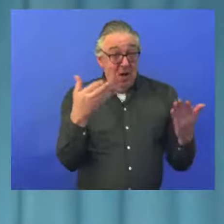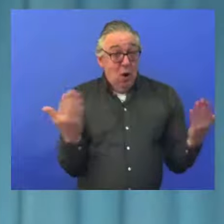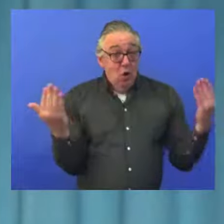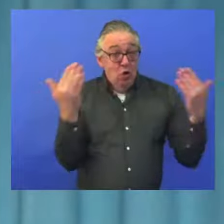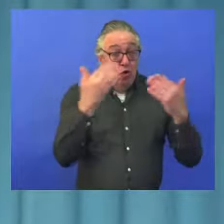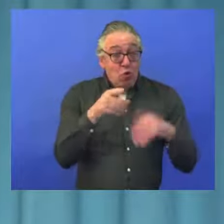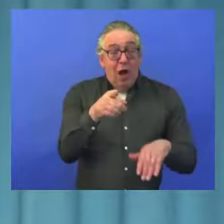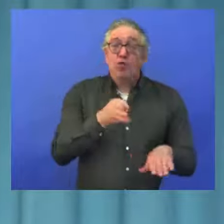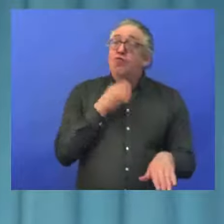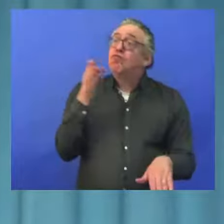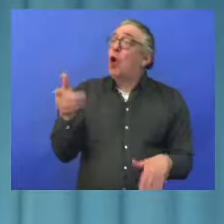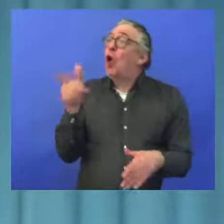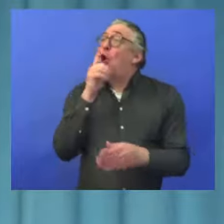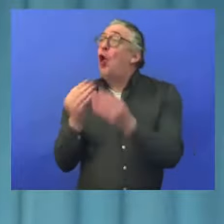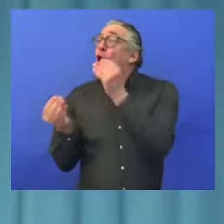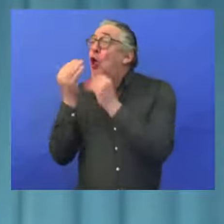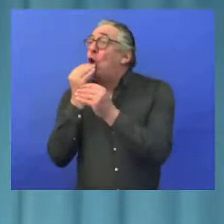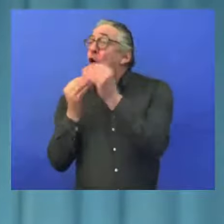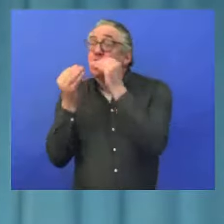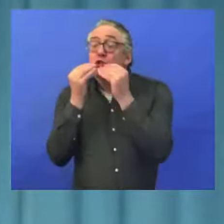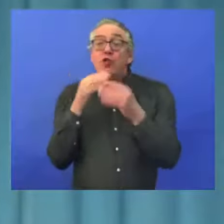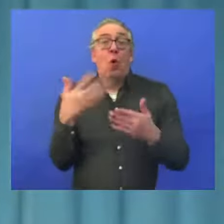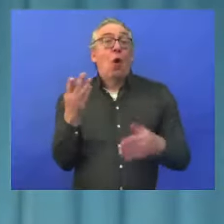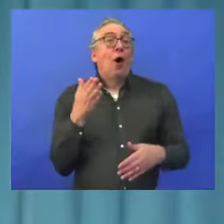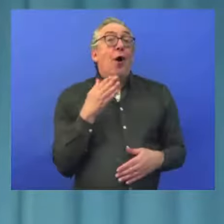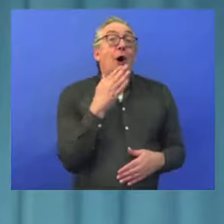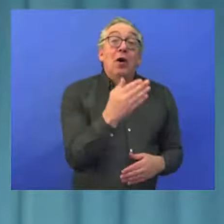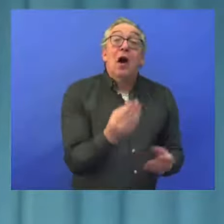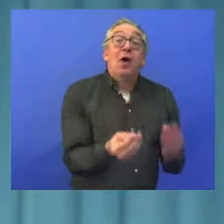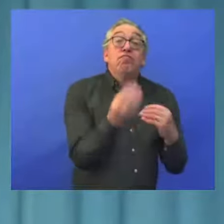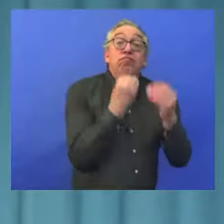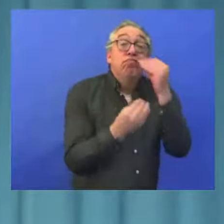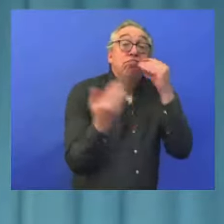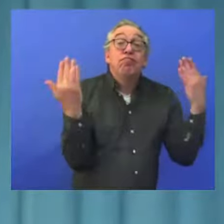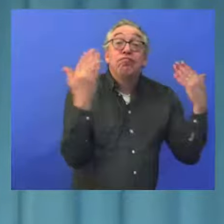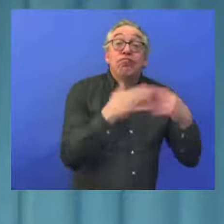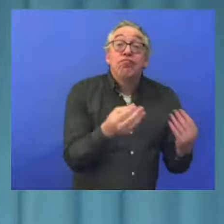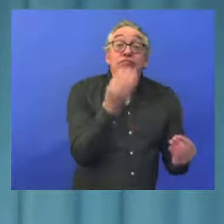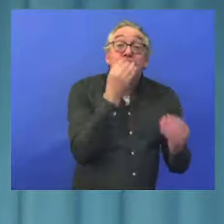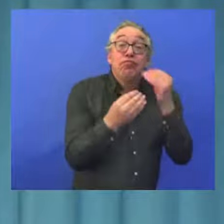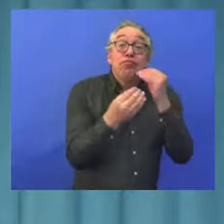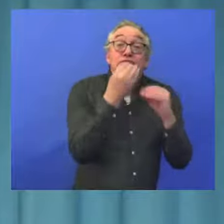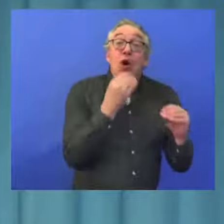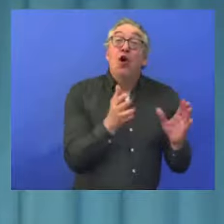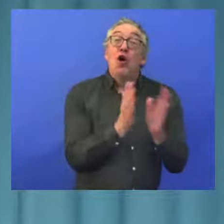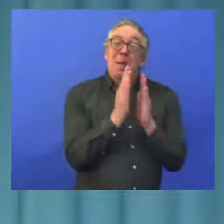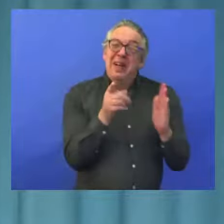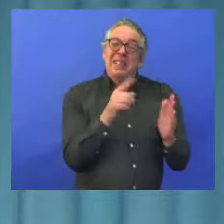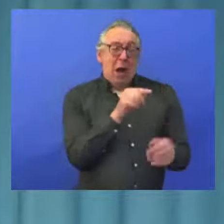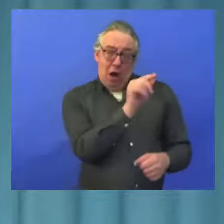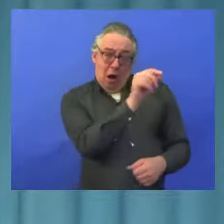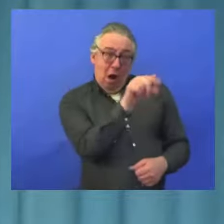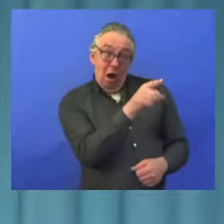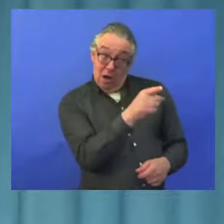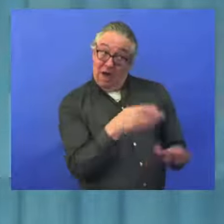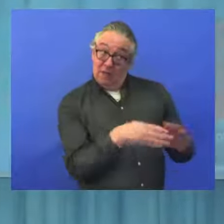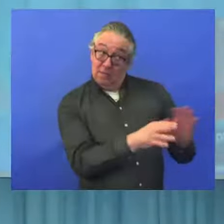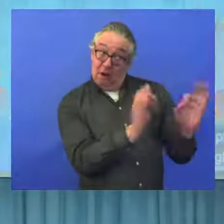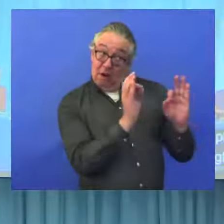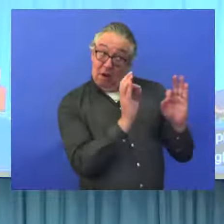even parking in other venues, as well as go on the website and collaborate with all these fellow speakers. Thank you very much for this session.